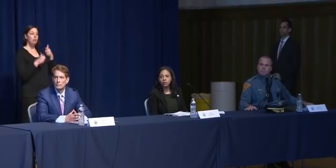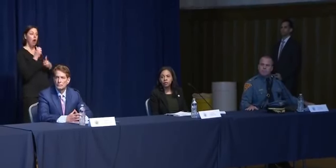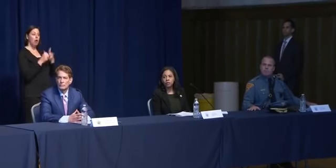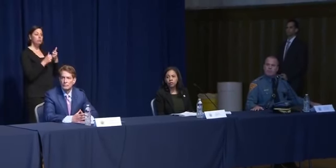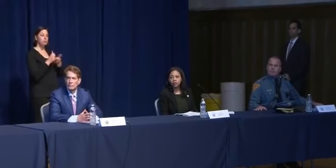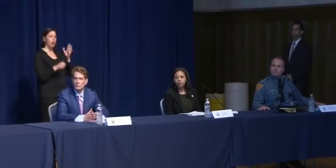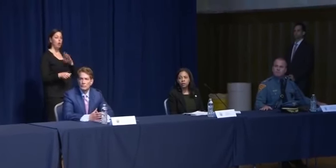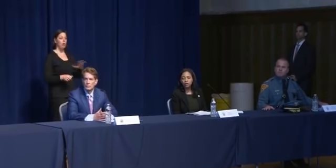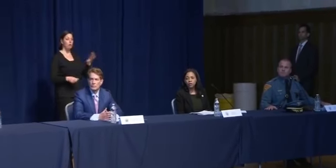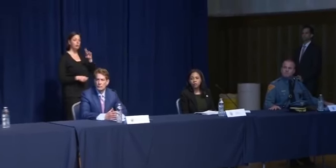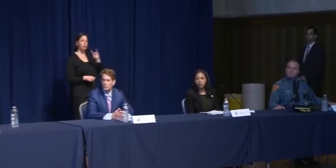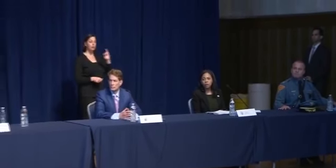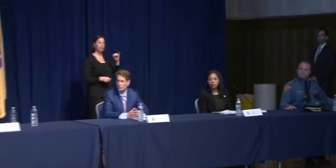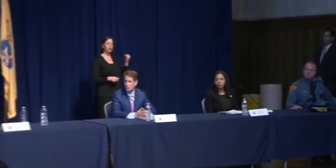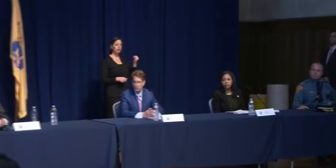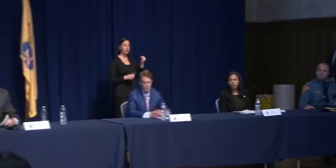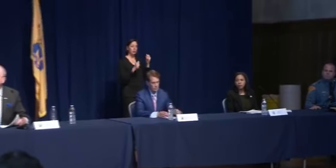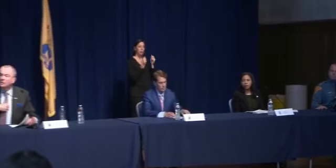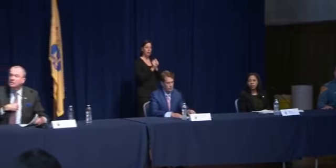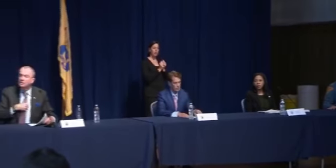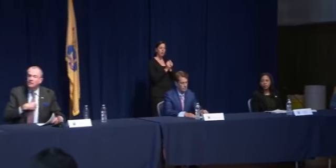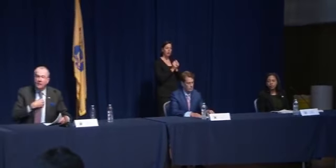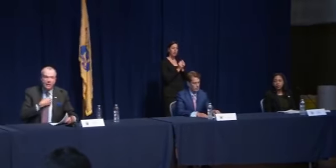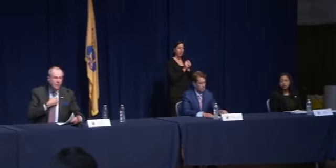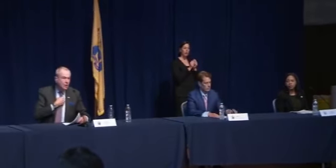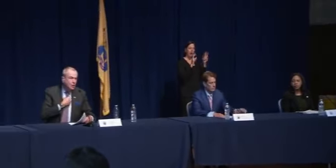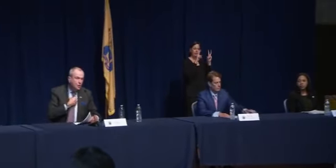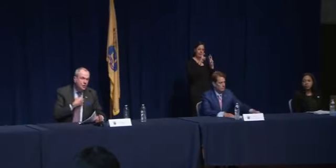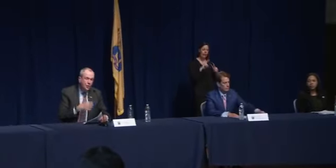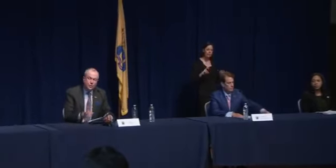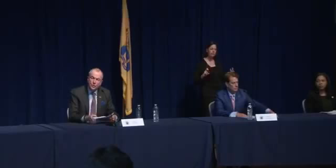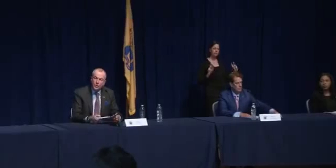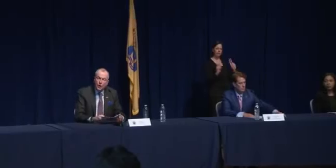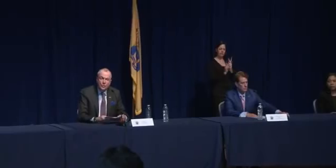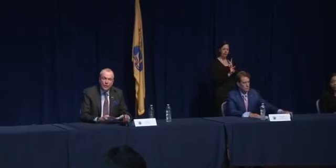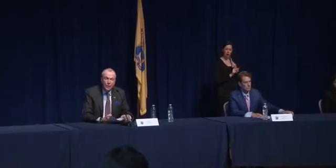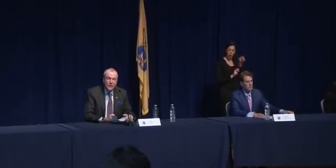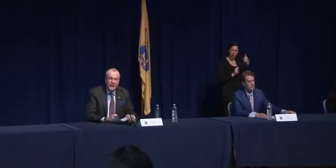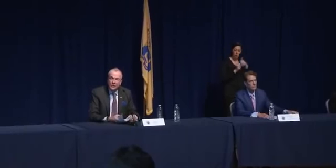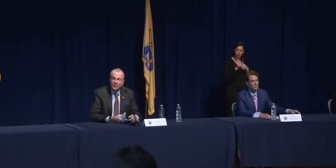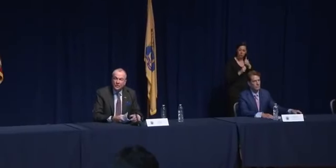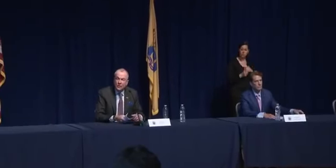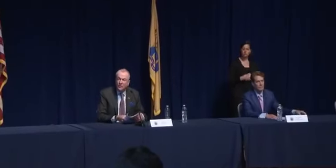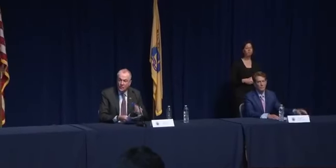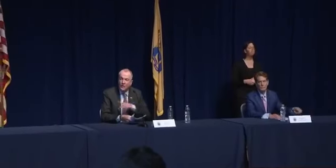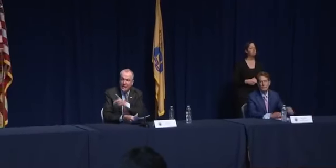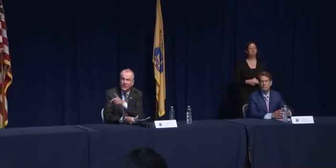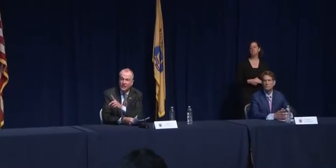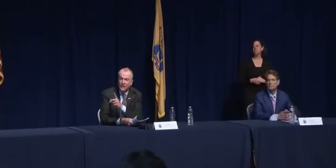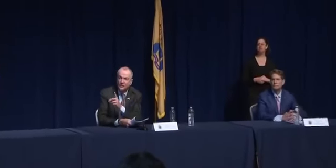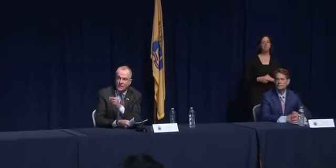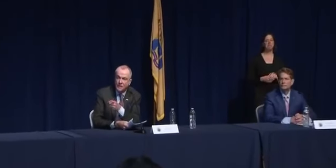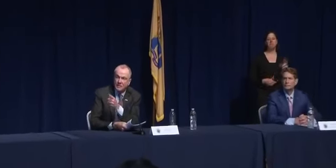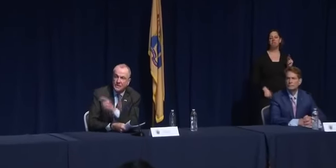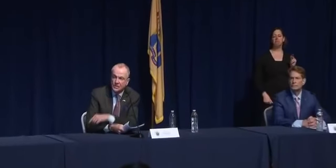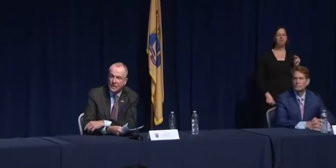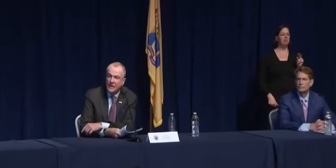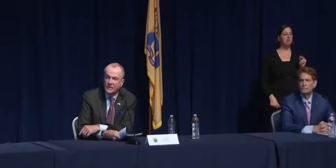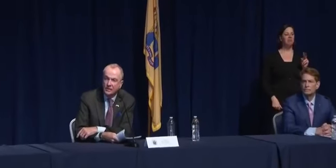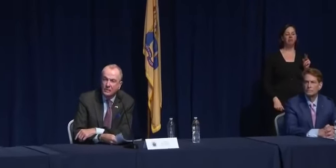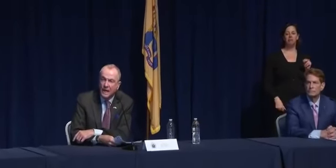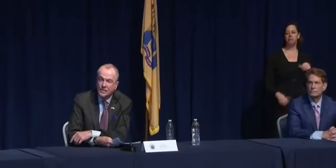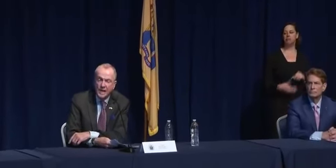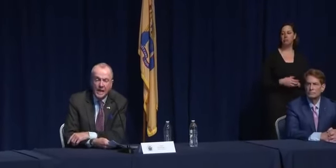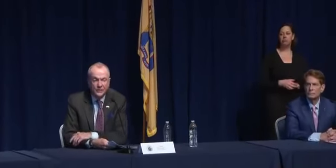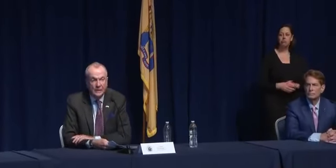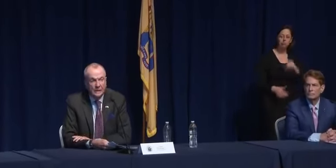other guidance around assessment or other issues like that have been getting closer? No guidance, no further guidance on assessment. I meant to say that,